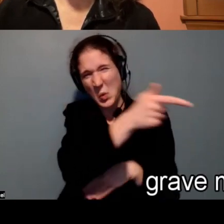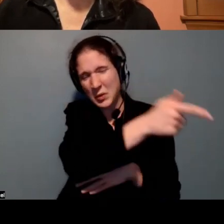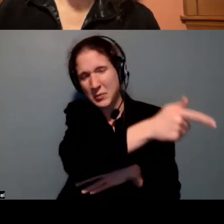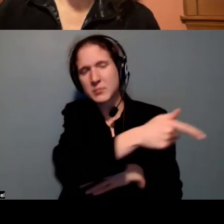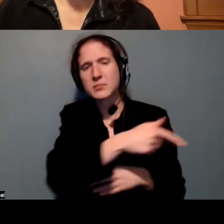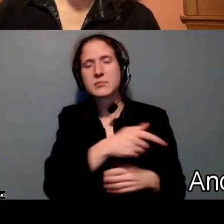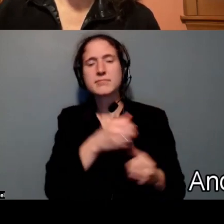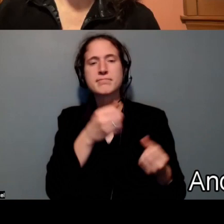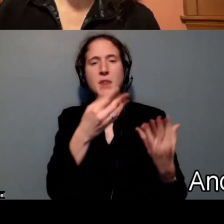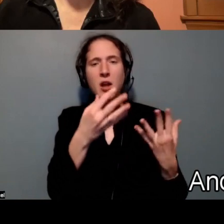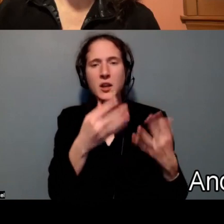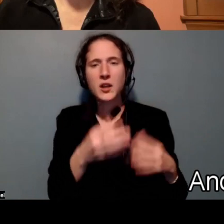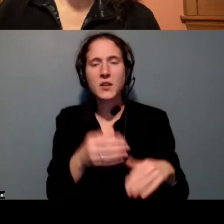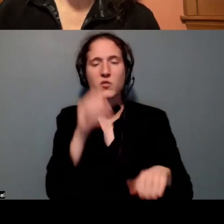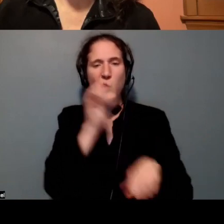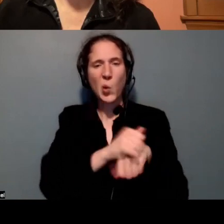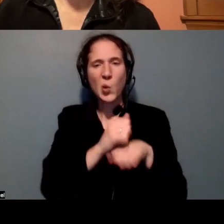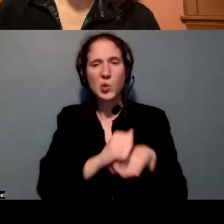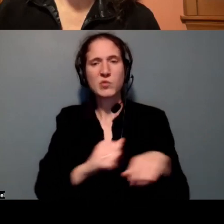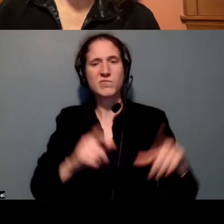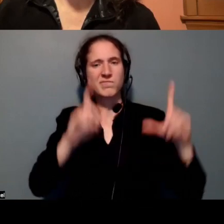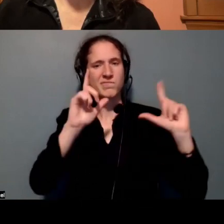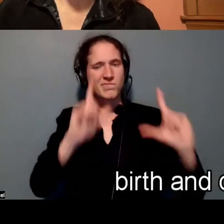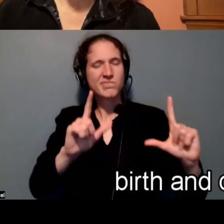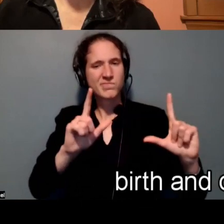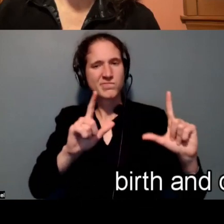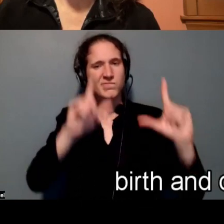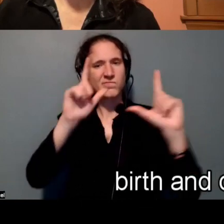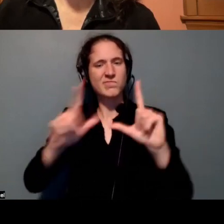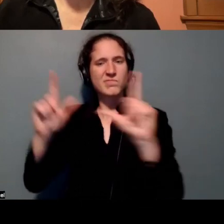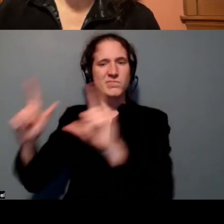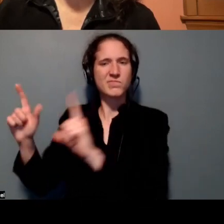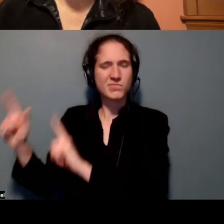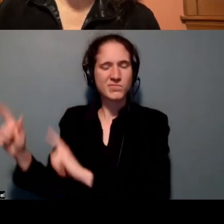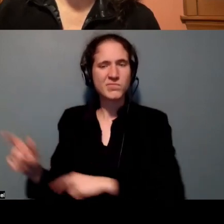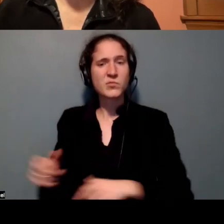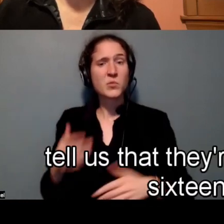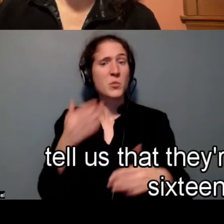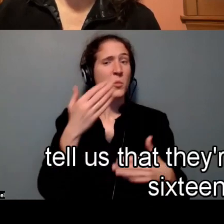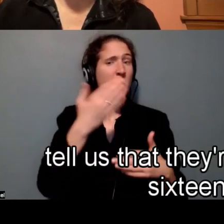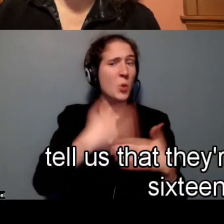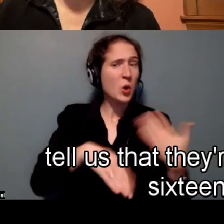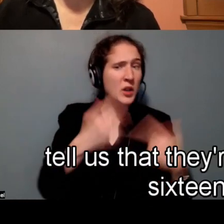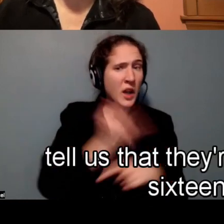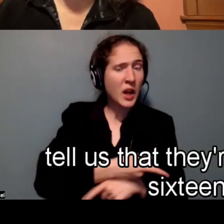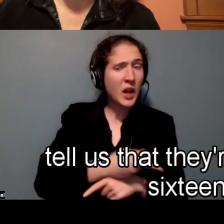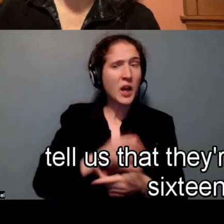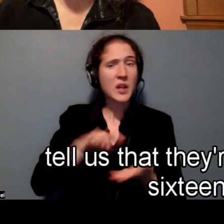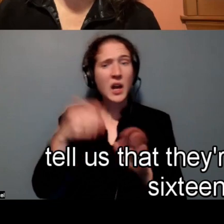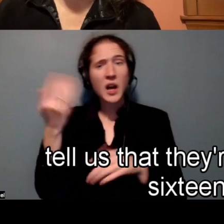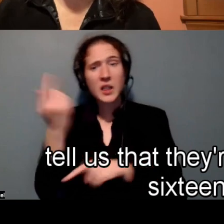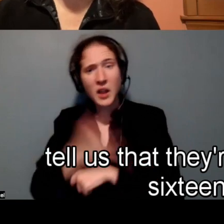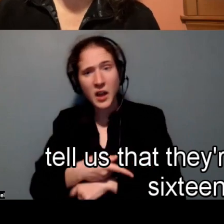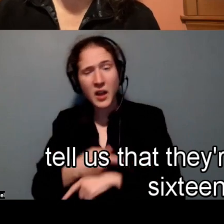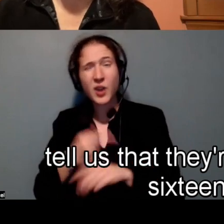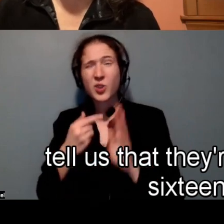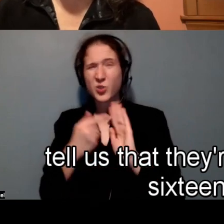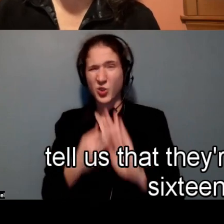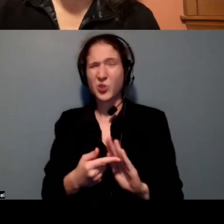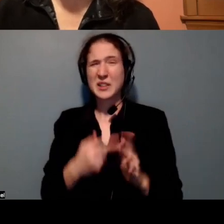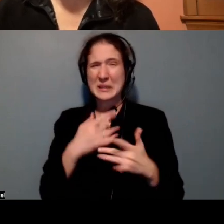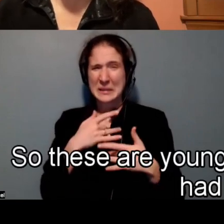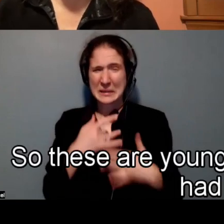grave markers, and the birth and death dates tell us that they're basically either